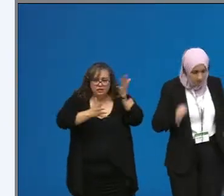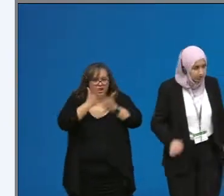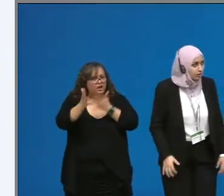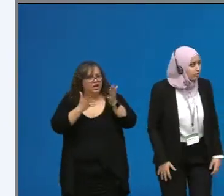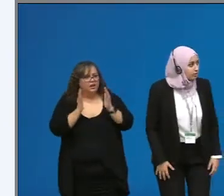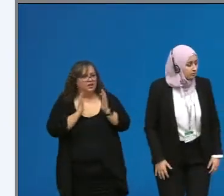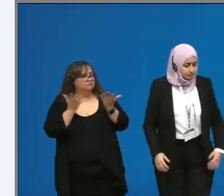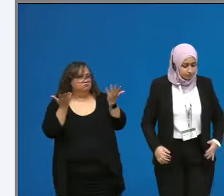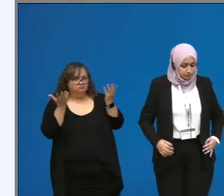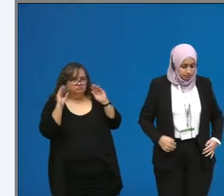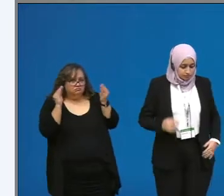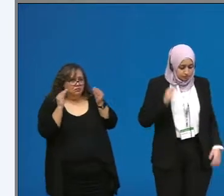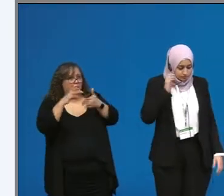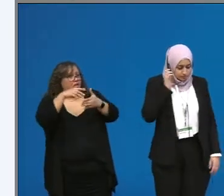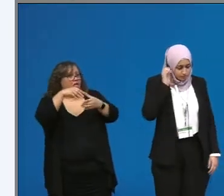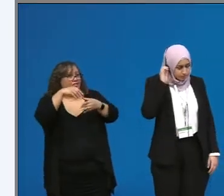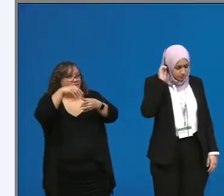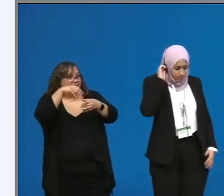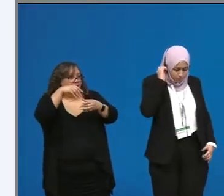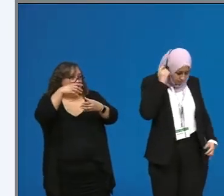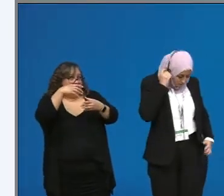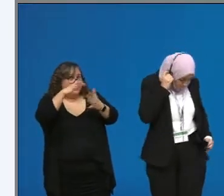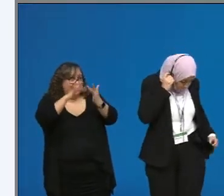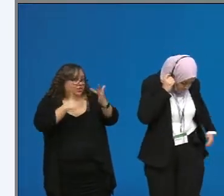the internet, etc.